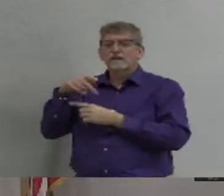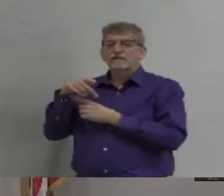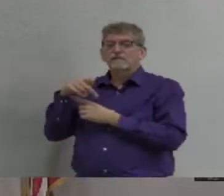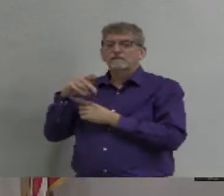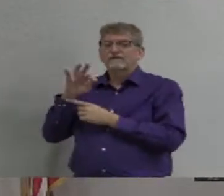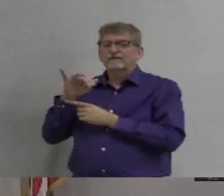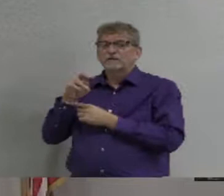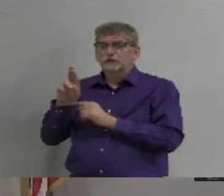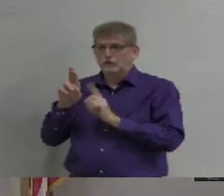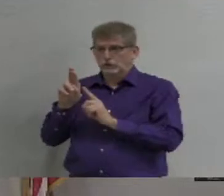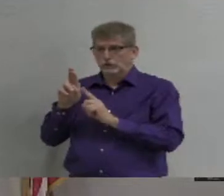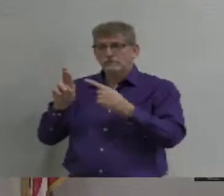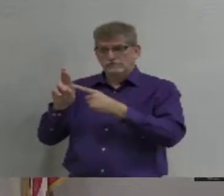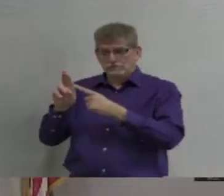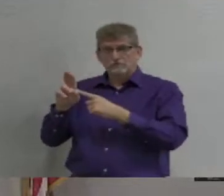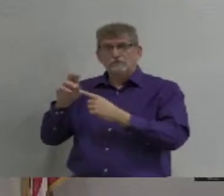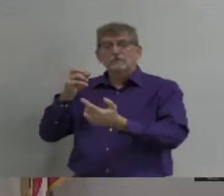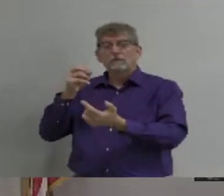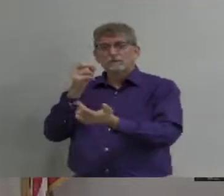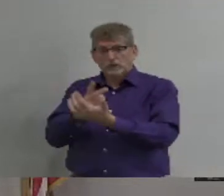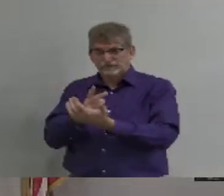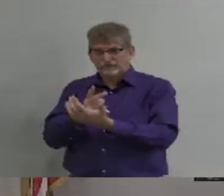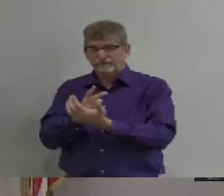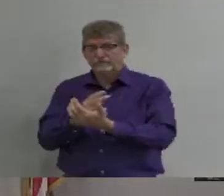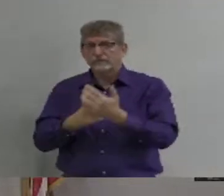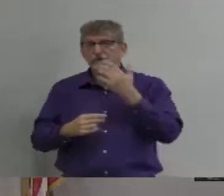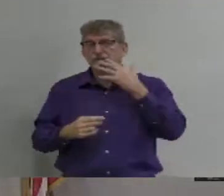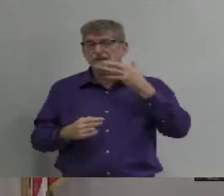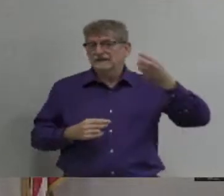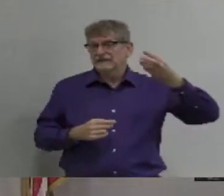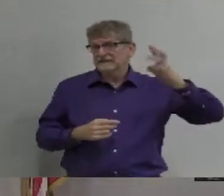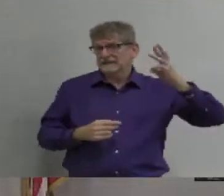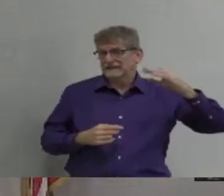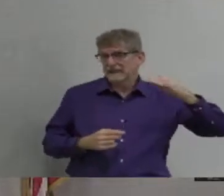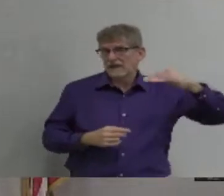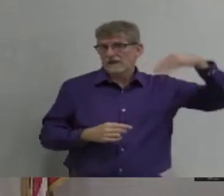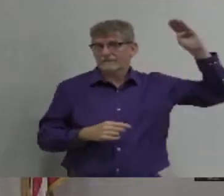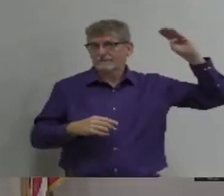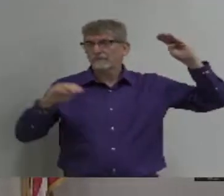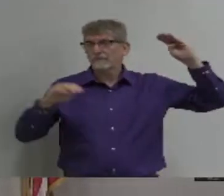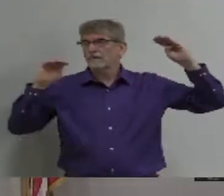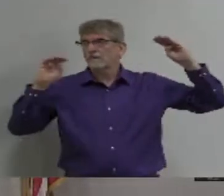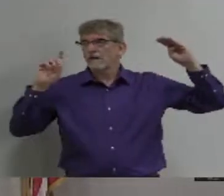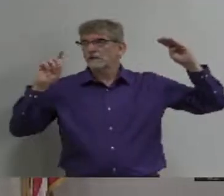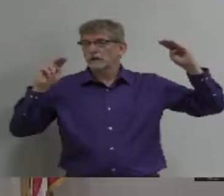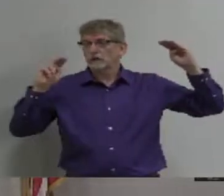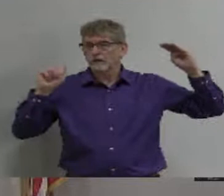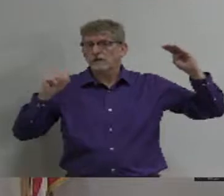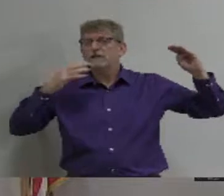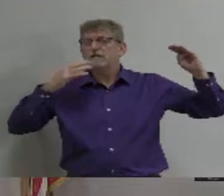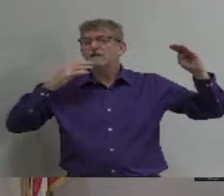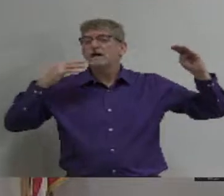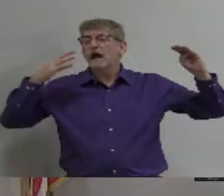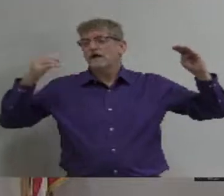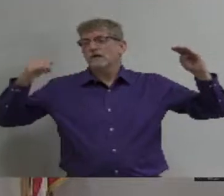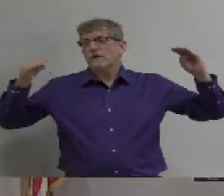17-year-olds. Moderna and J&J are 18 and above. But the hope is that sometime this